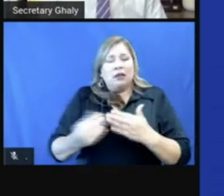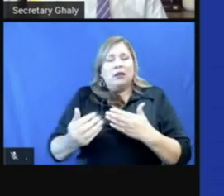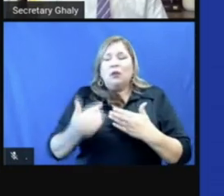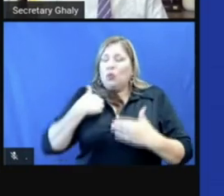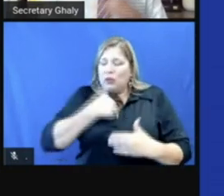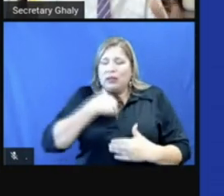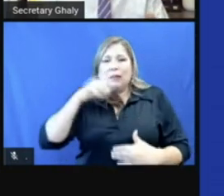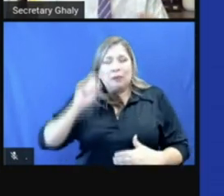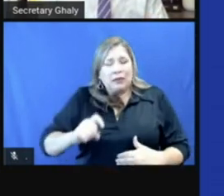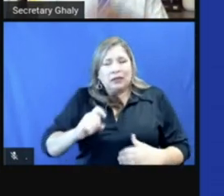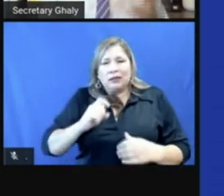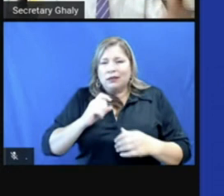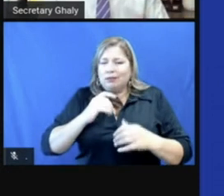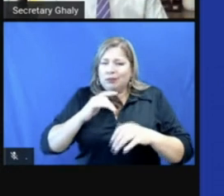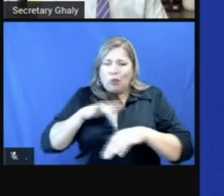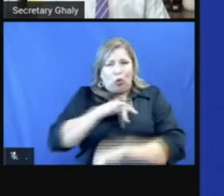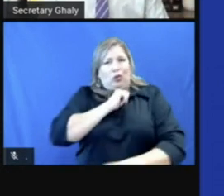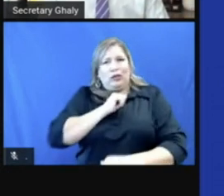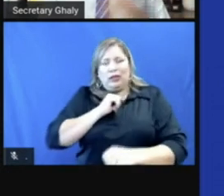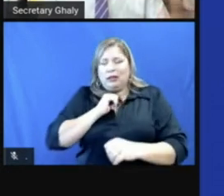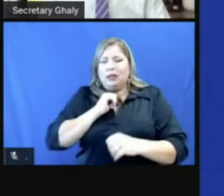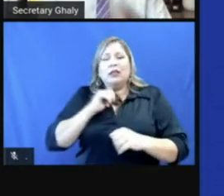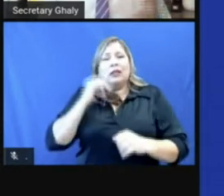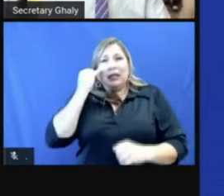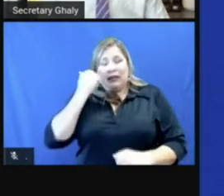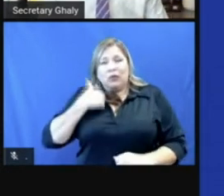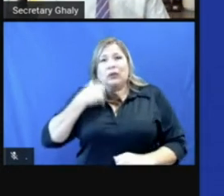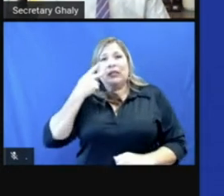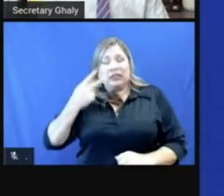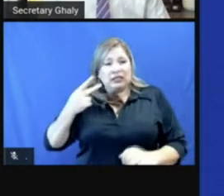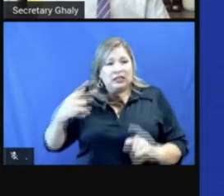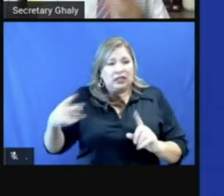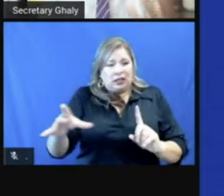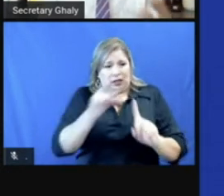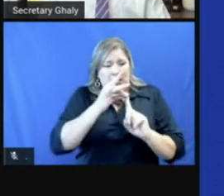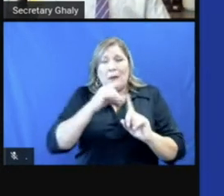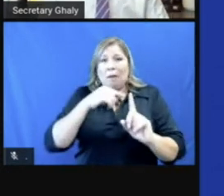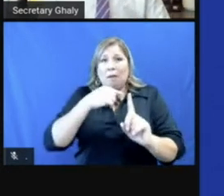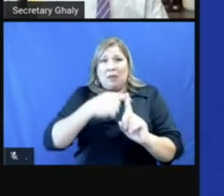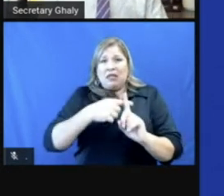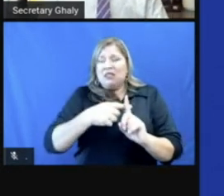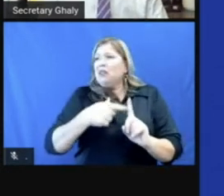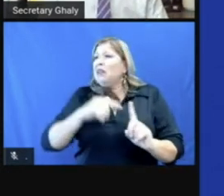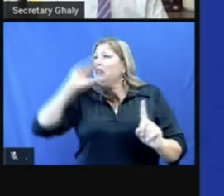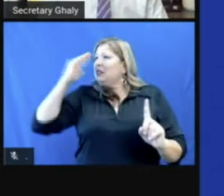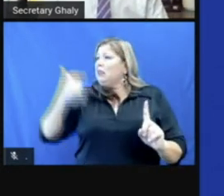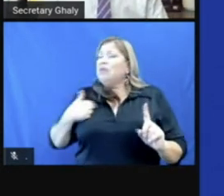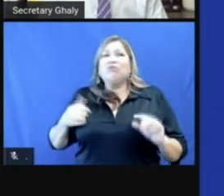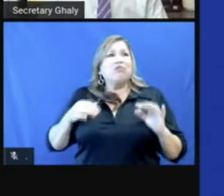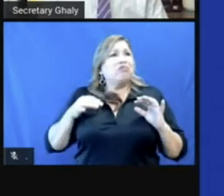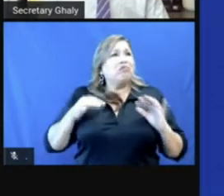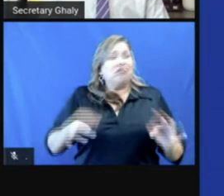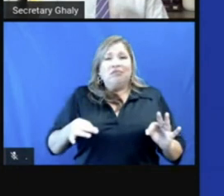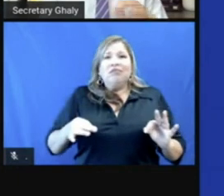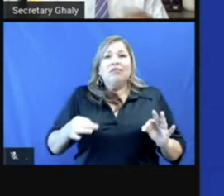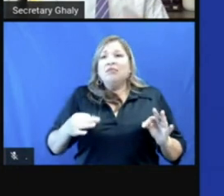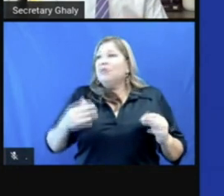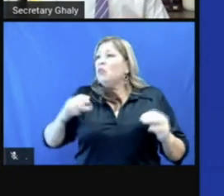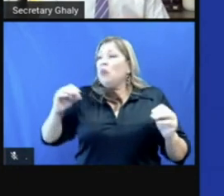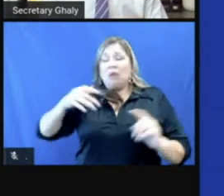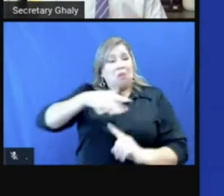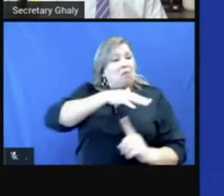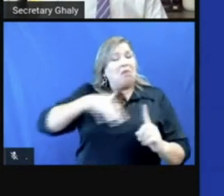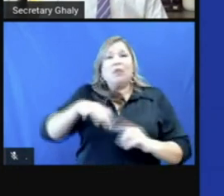take actions that even if the impact is seemingly invisible to some because folks aren't sick who they're around,